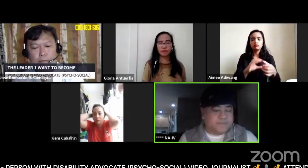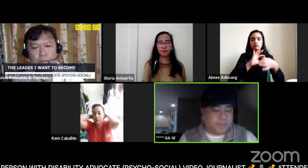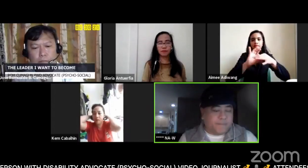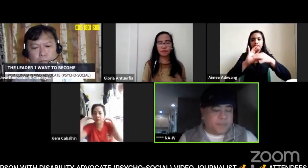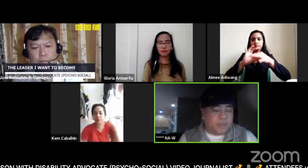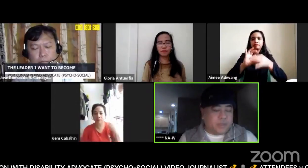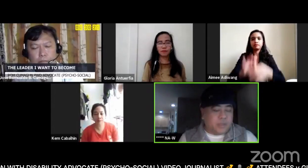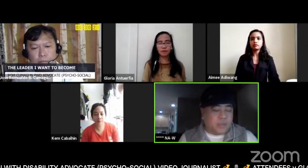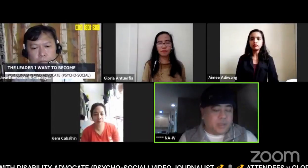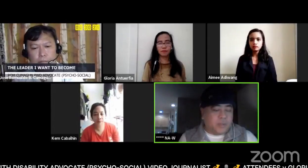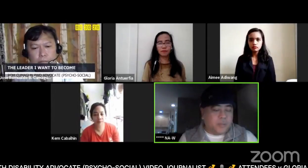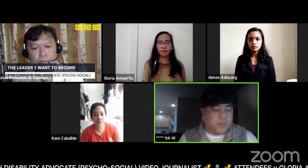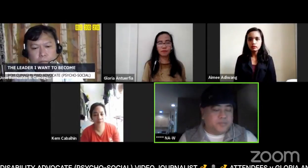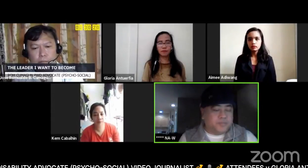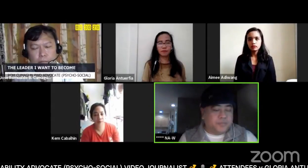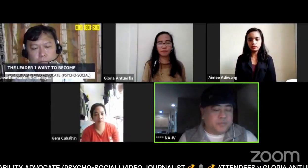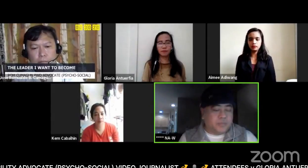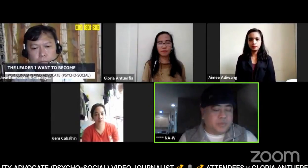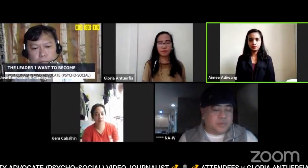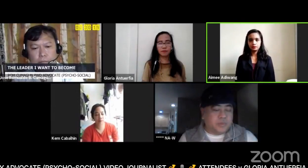So